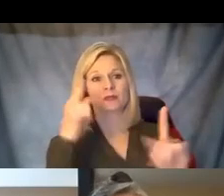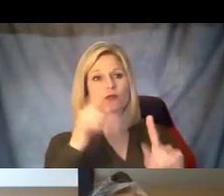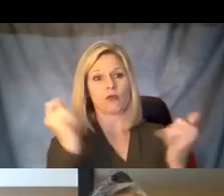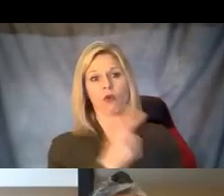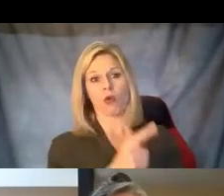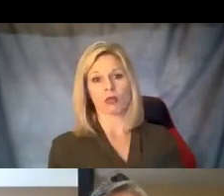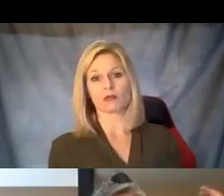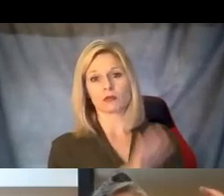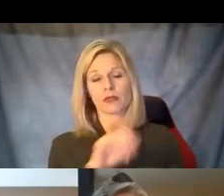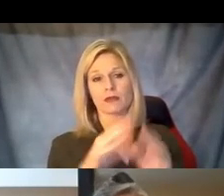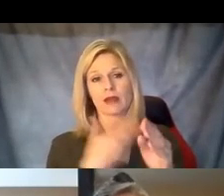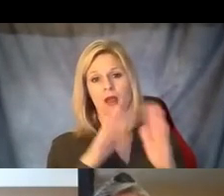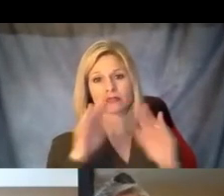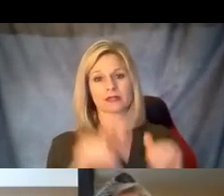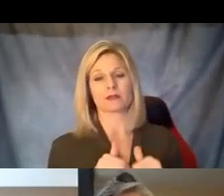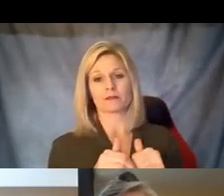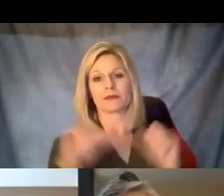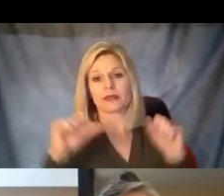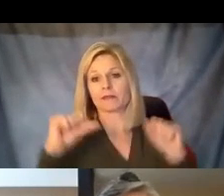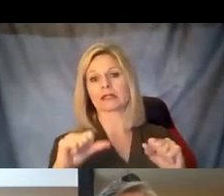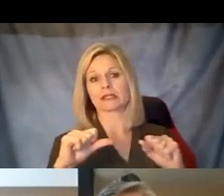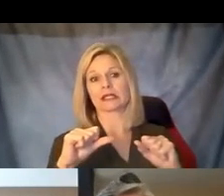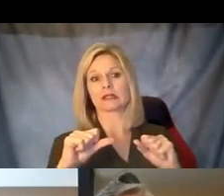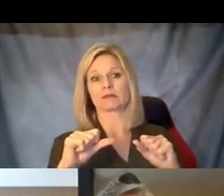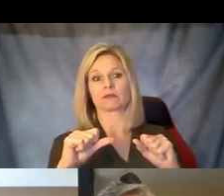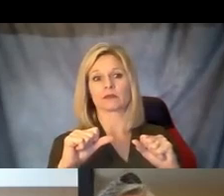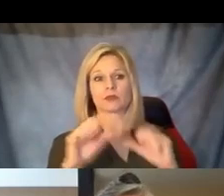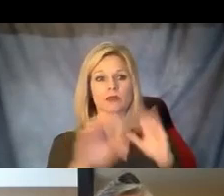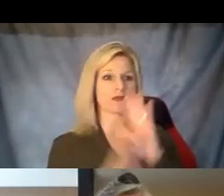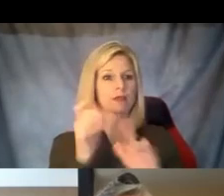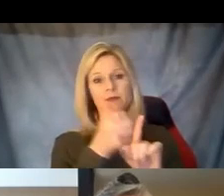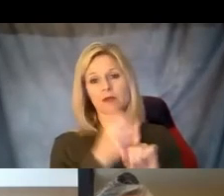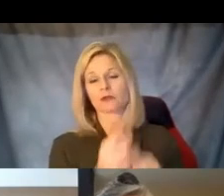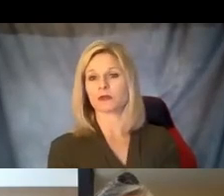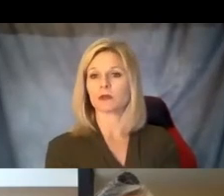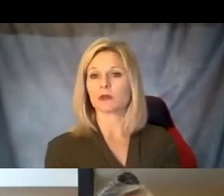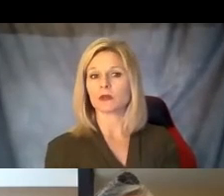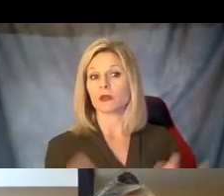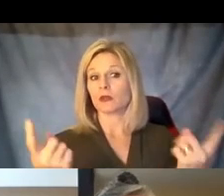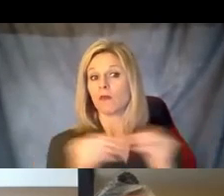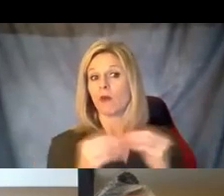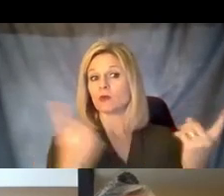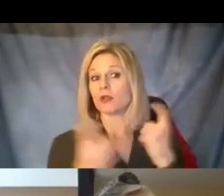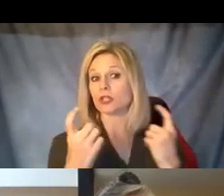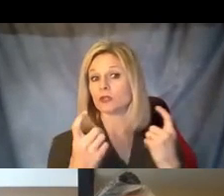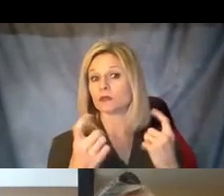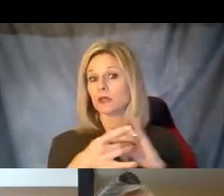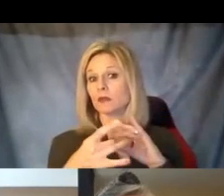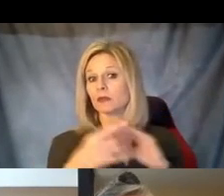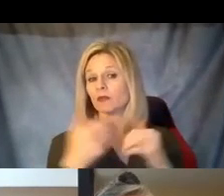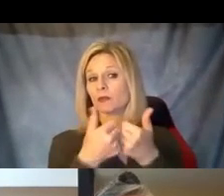in our system, is the capacity to build that themselves. Beautiful. Anybody else have any questions or comments before we break into small